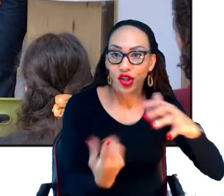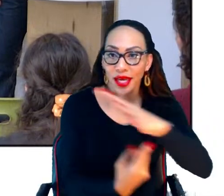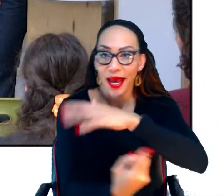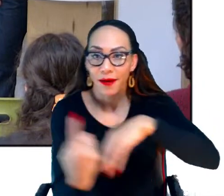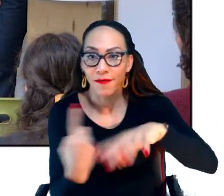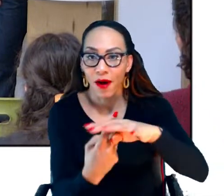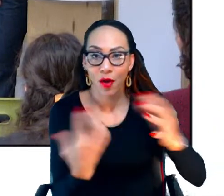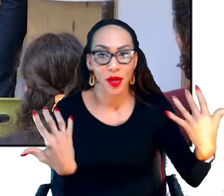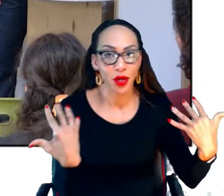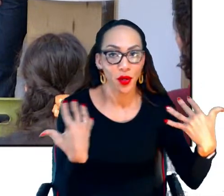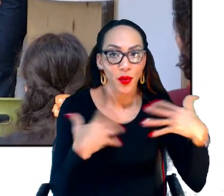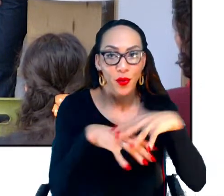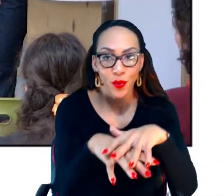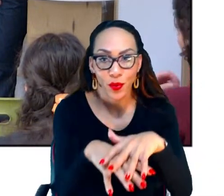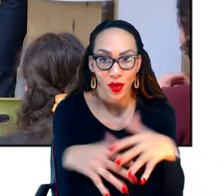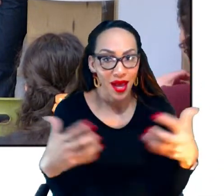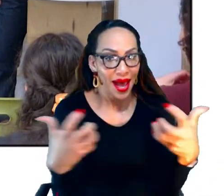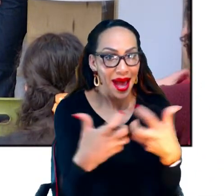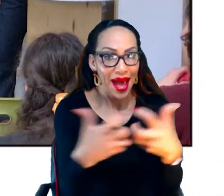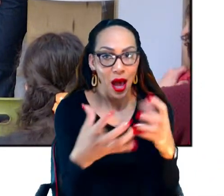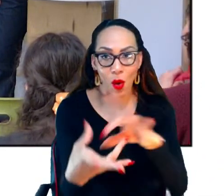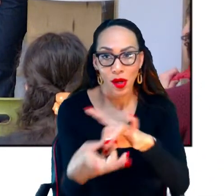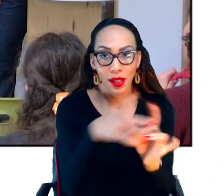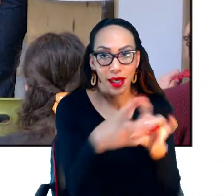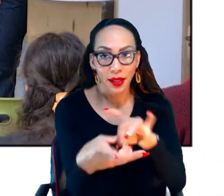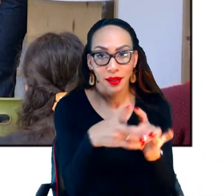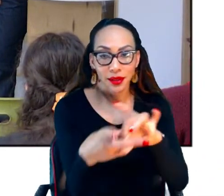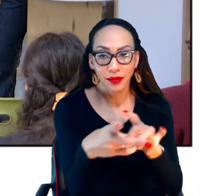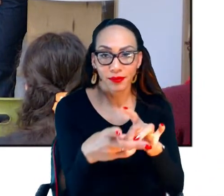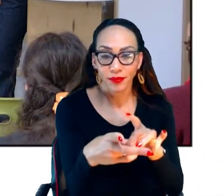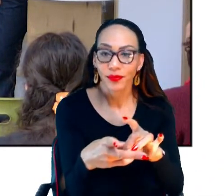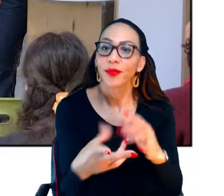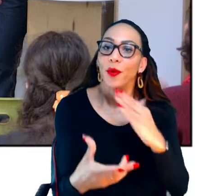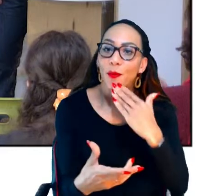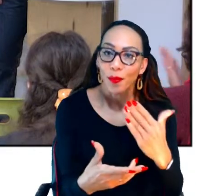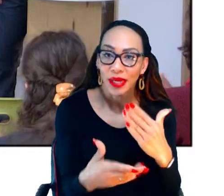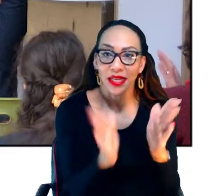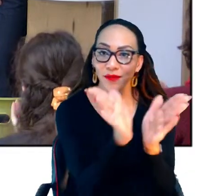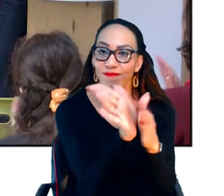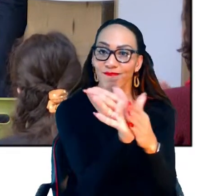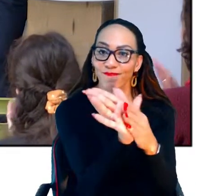inexact interconnectedness. So please join me in giving a very warm welcome to Brian.